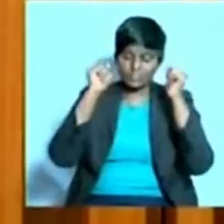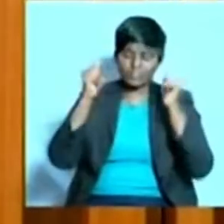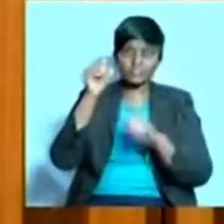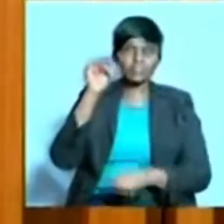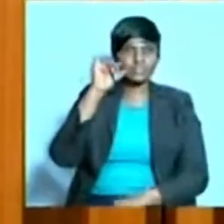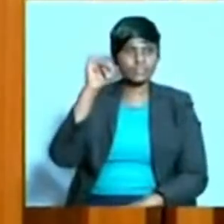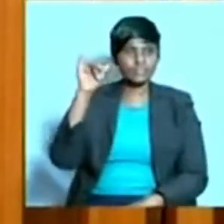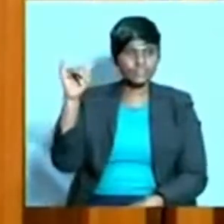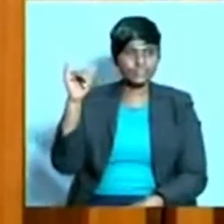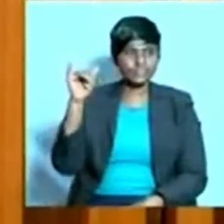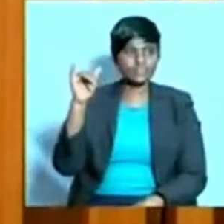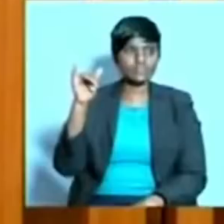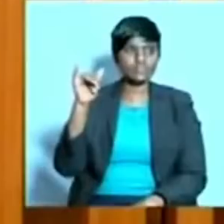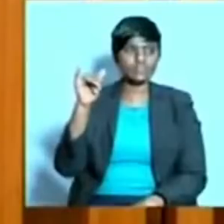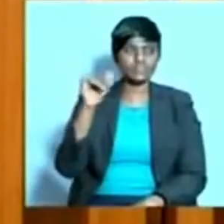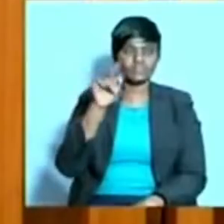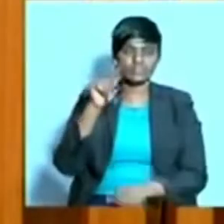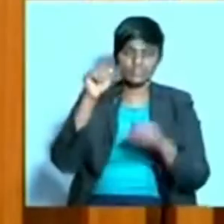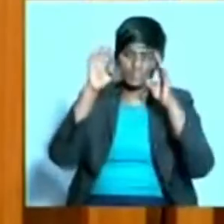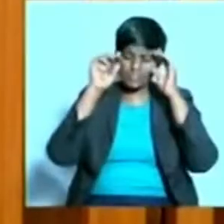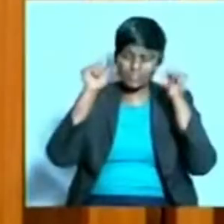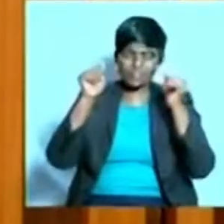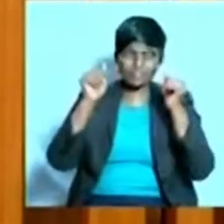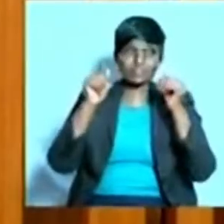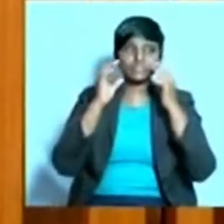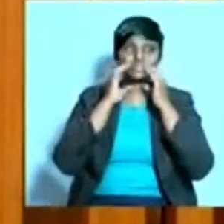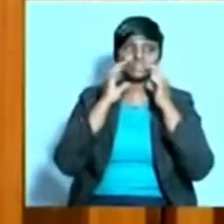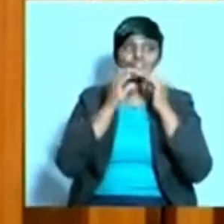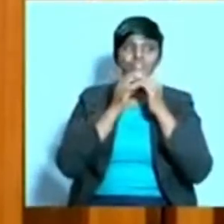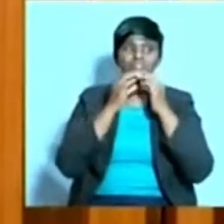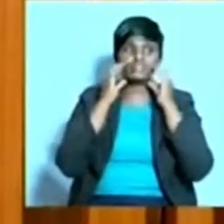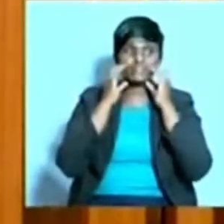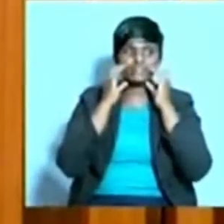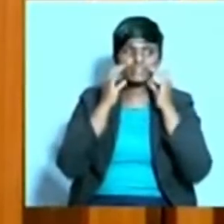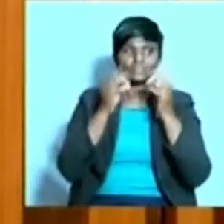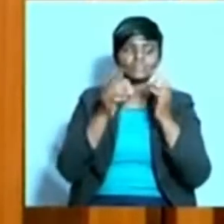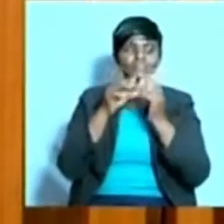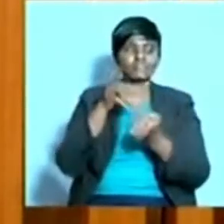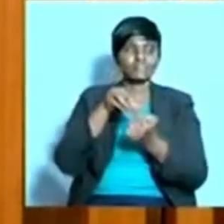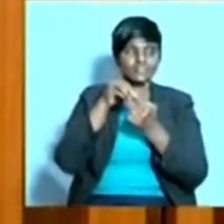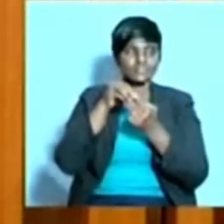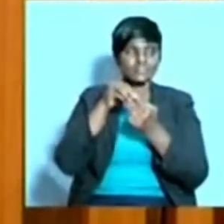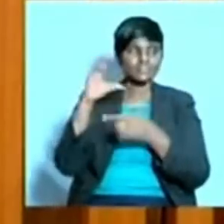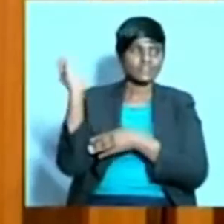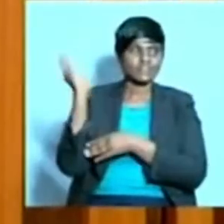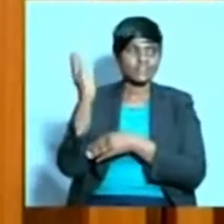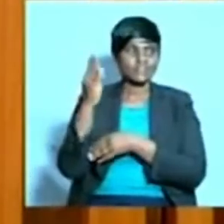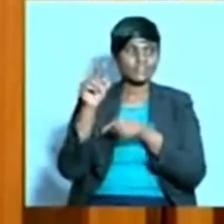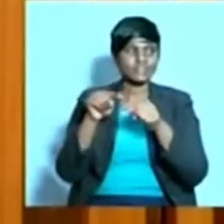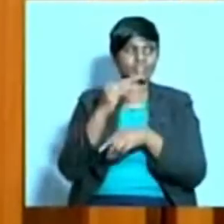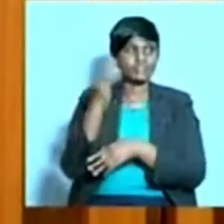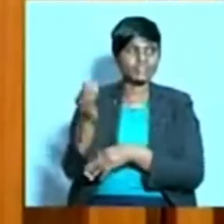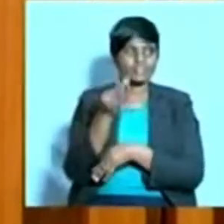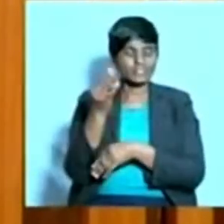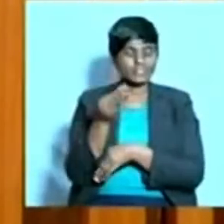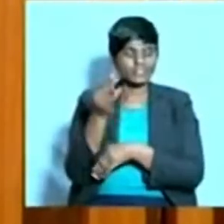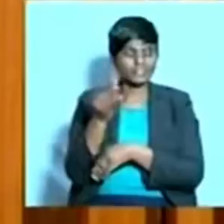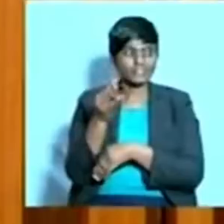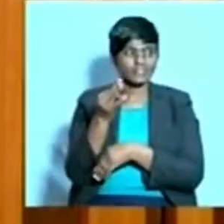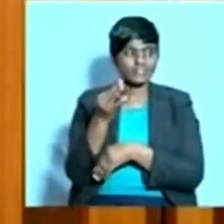Felipe Jacinto Luz, President of the Republic of Mozambique, on the special address to the House on Friday, 20th